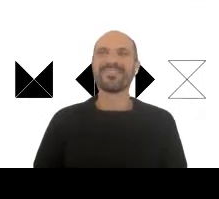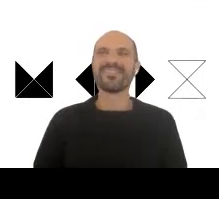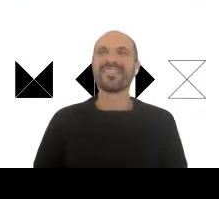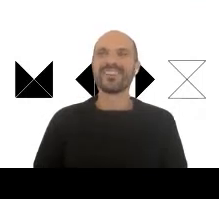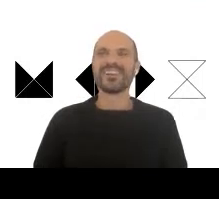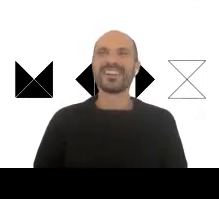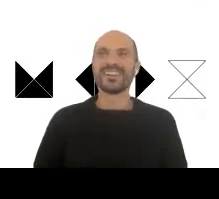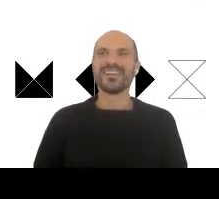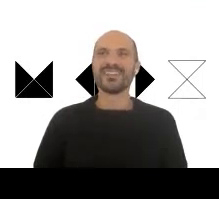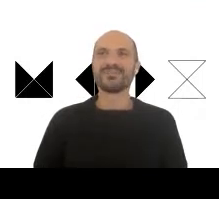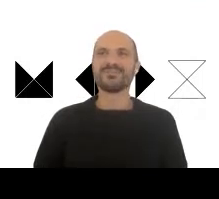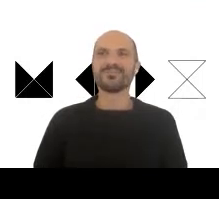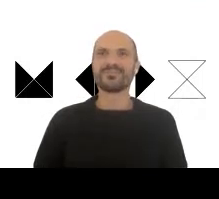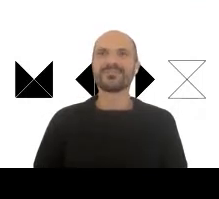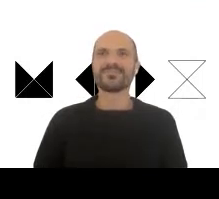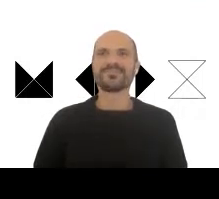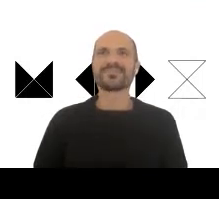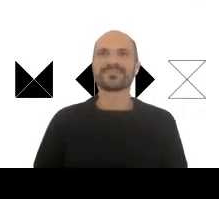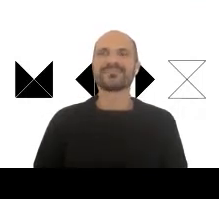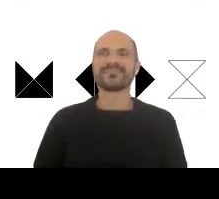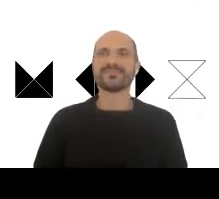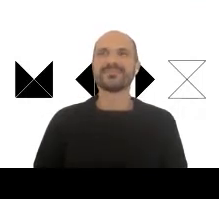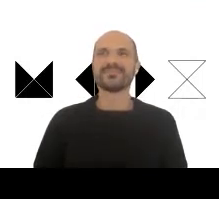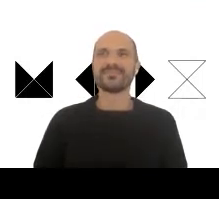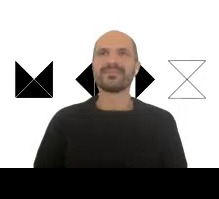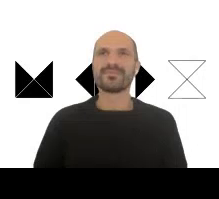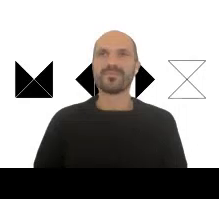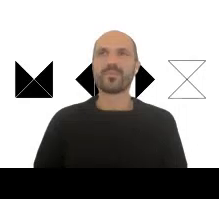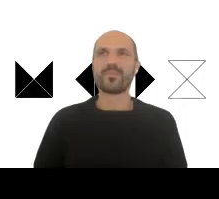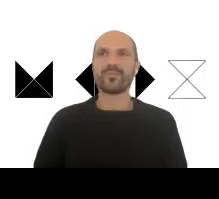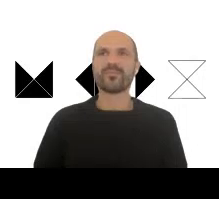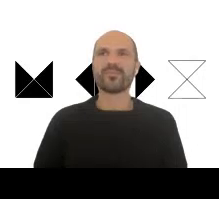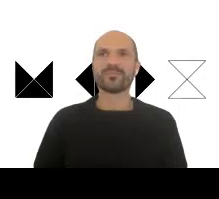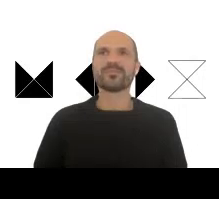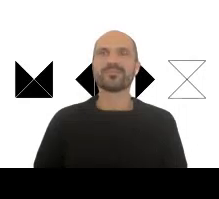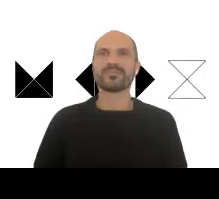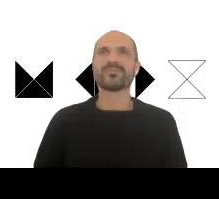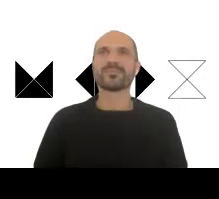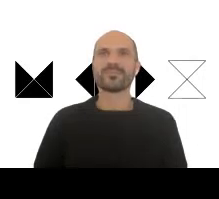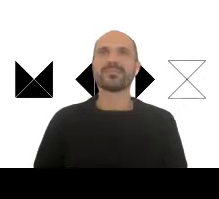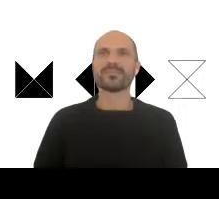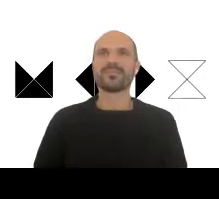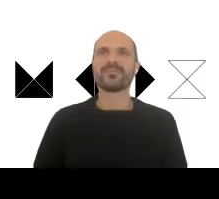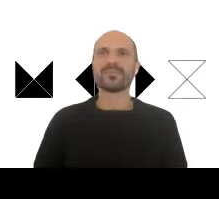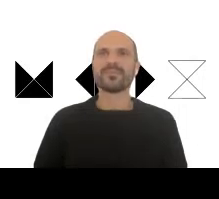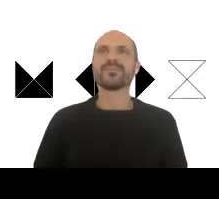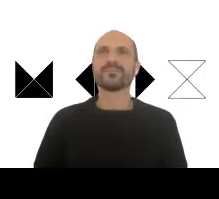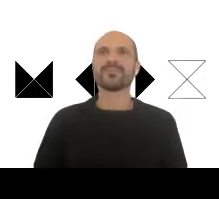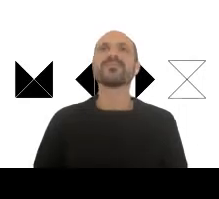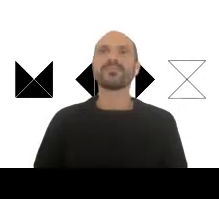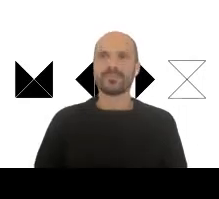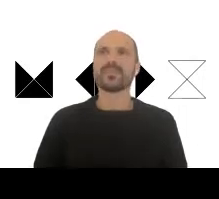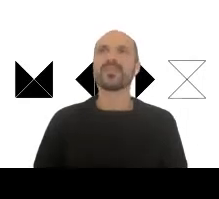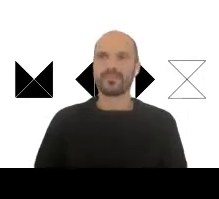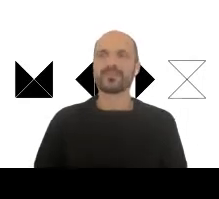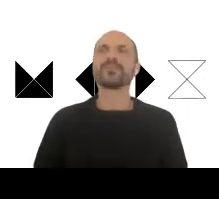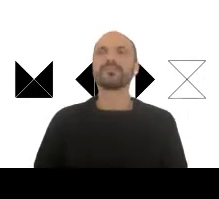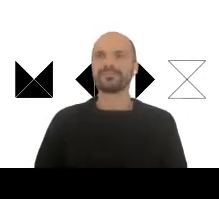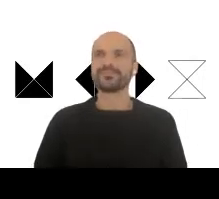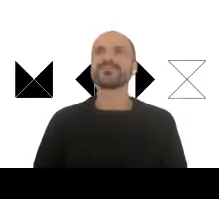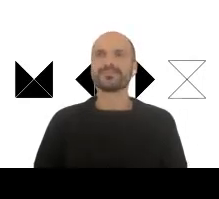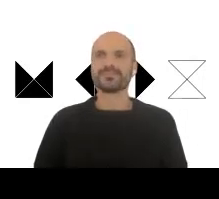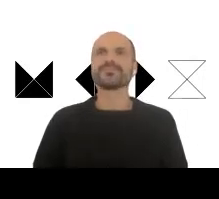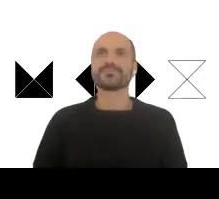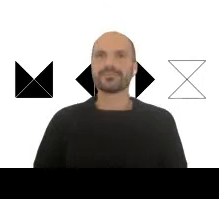standing at the Swedish residency, and we gave it to them as a gift and said, use it just to talk about